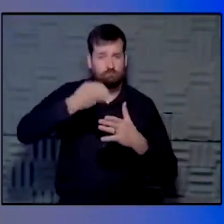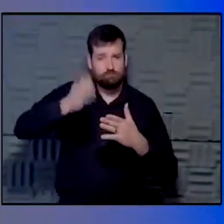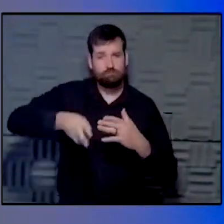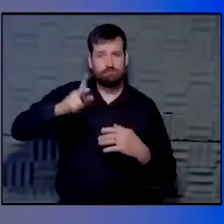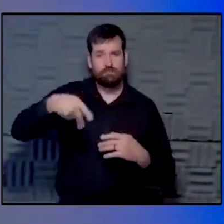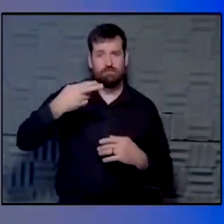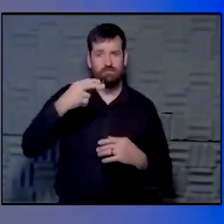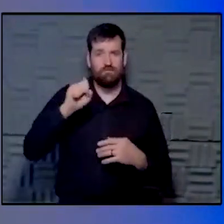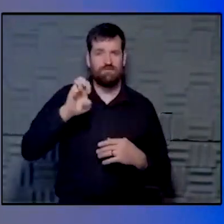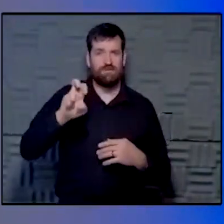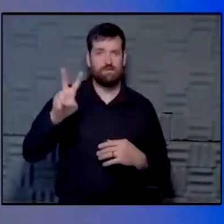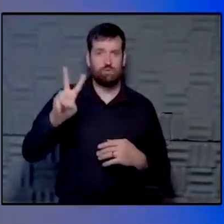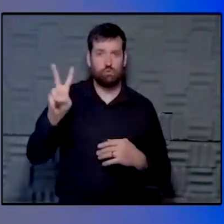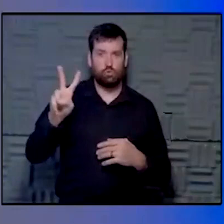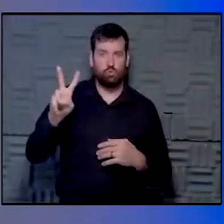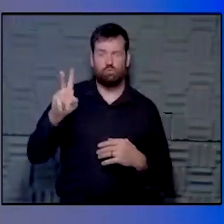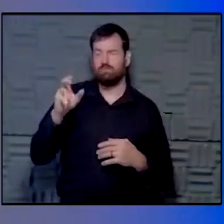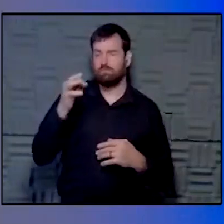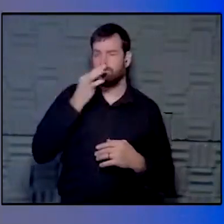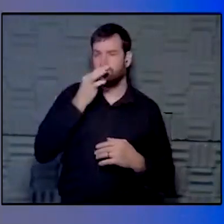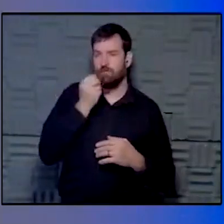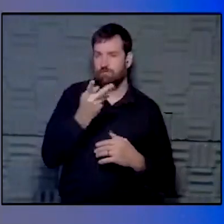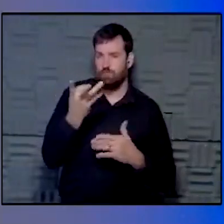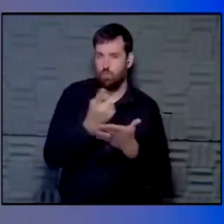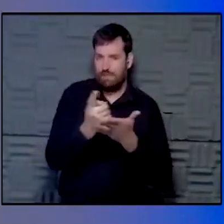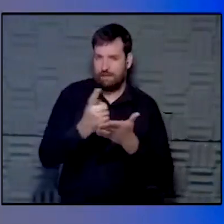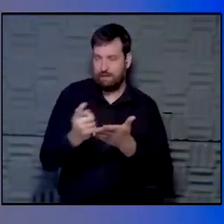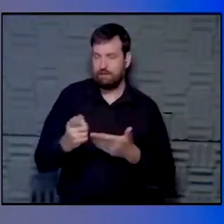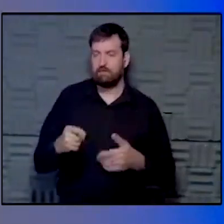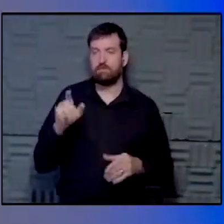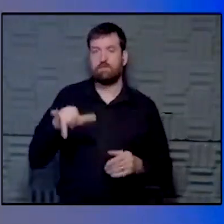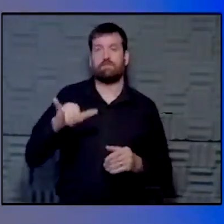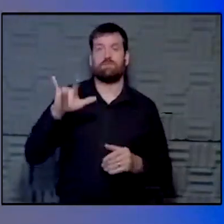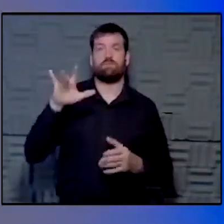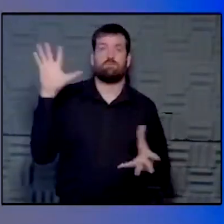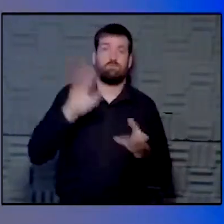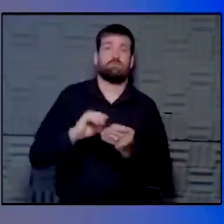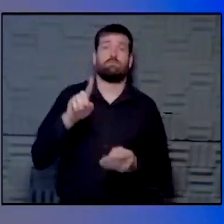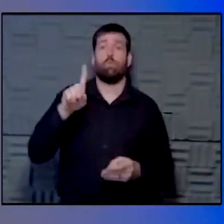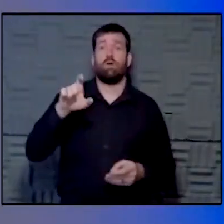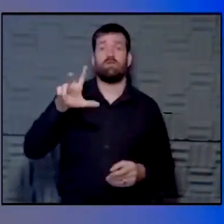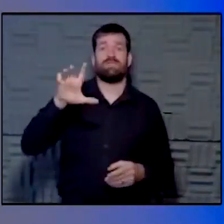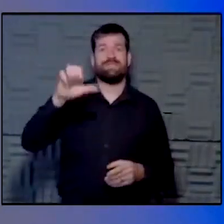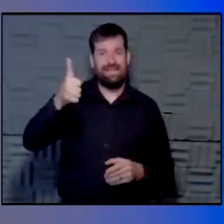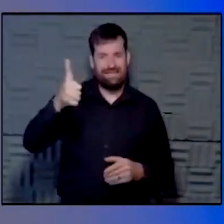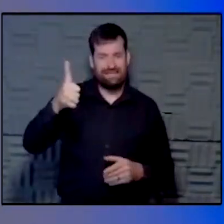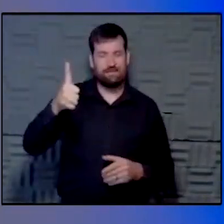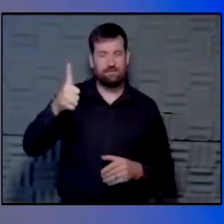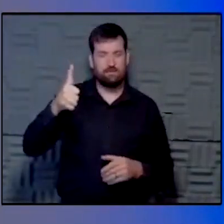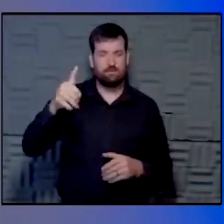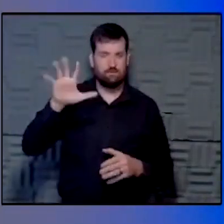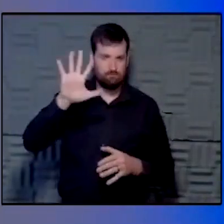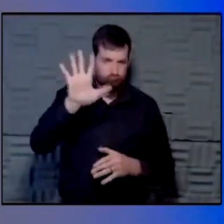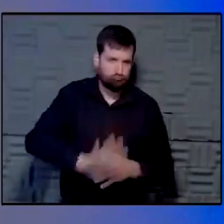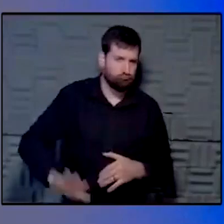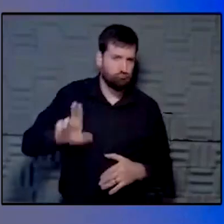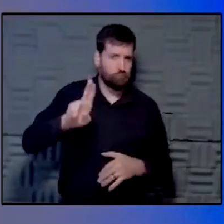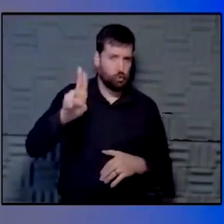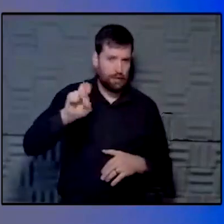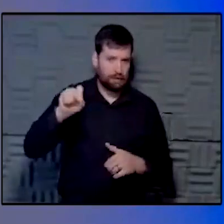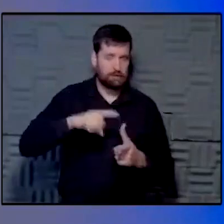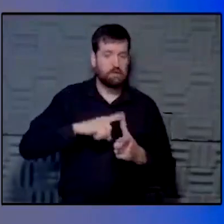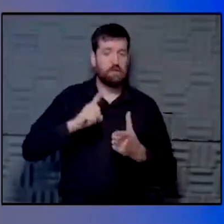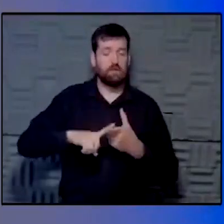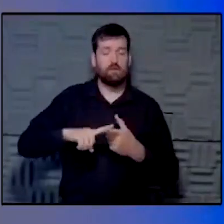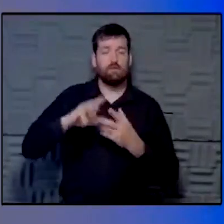phase 2. We anticipate that in the next few weeks. So that's 110 enrolled around the U.S. That will then be reviewed